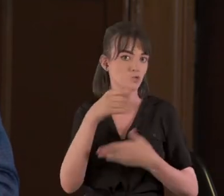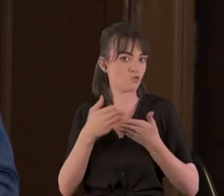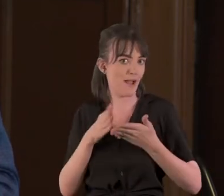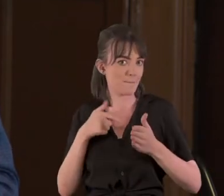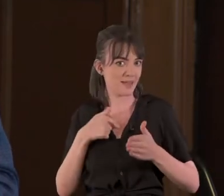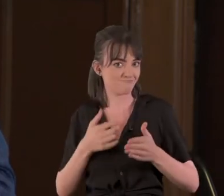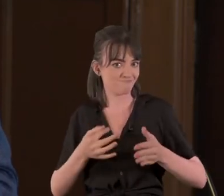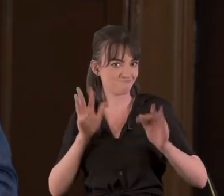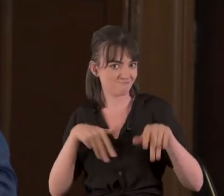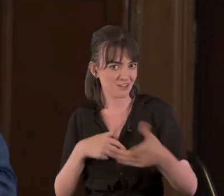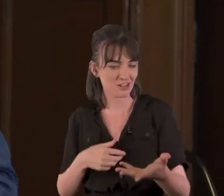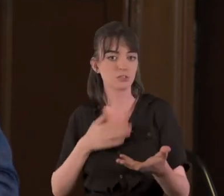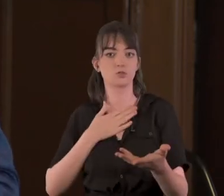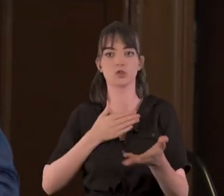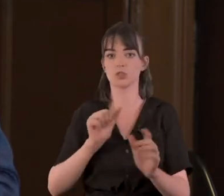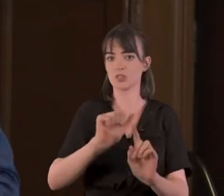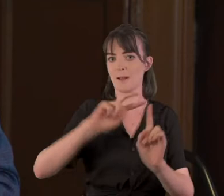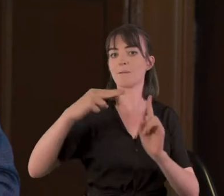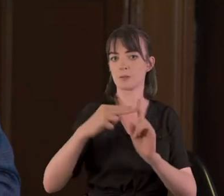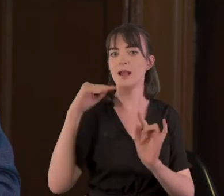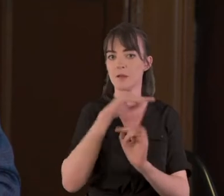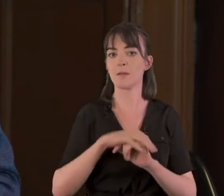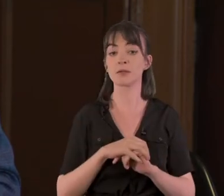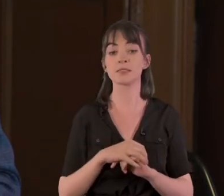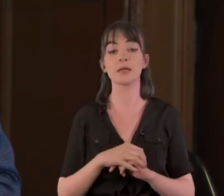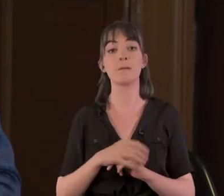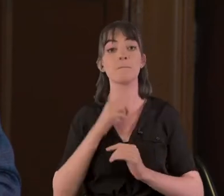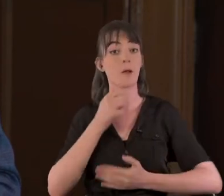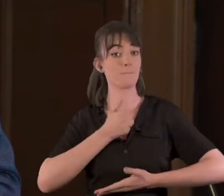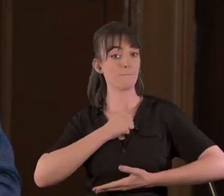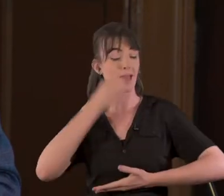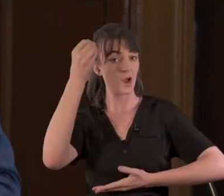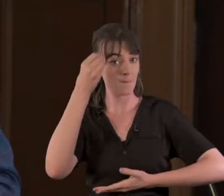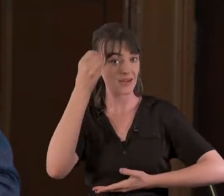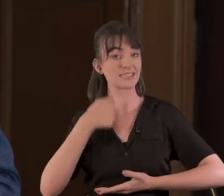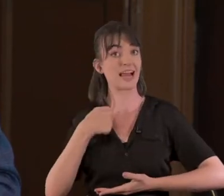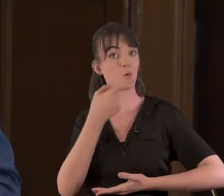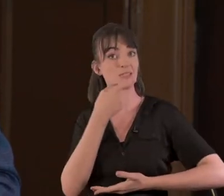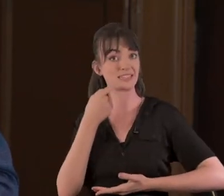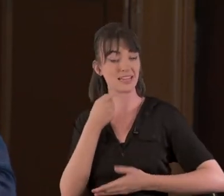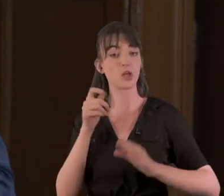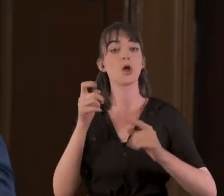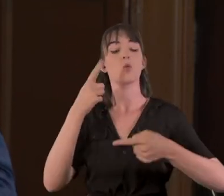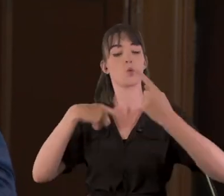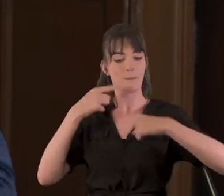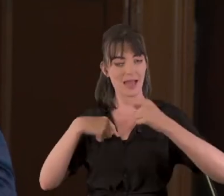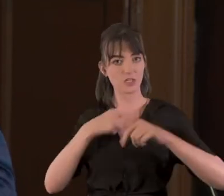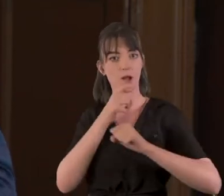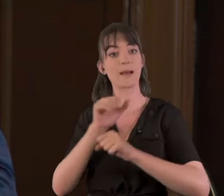you give your point of view. But I would say we definitely need to go back to January